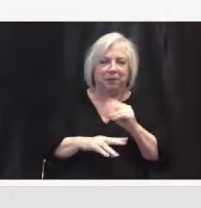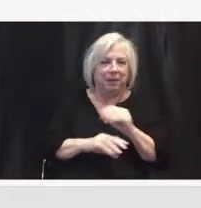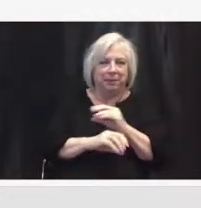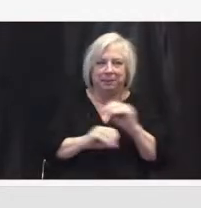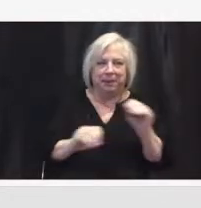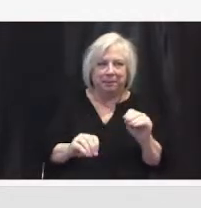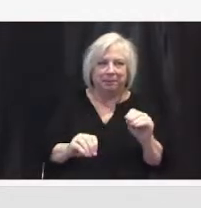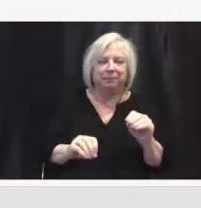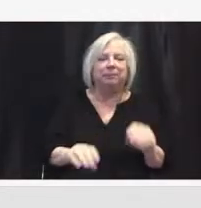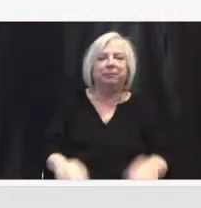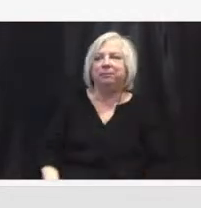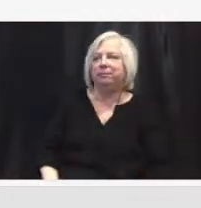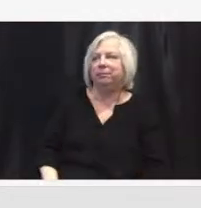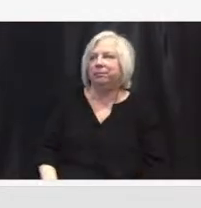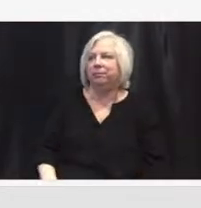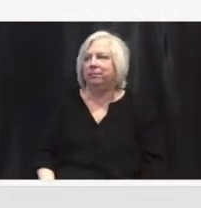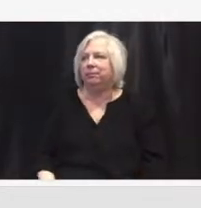approved.